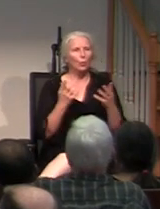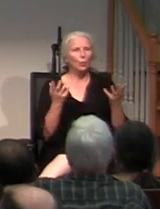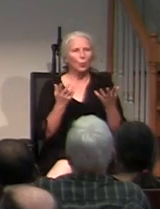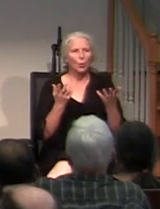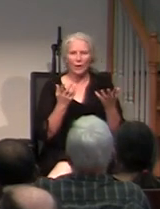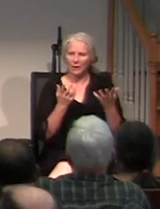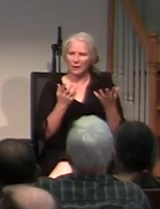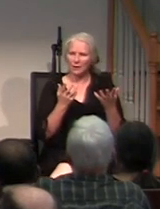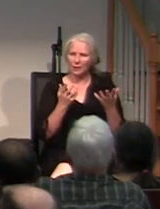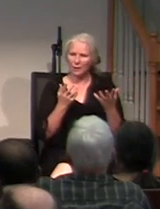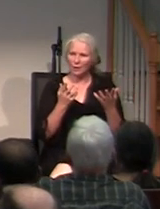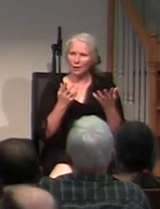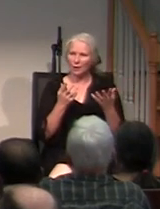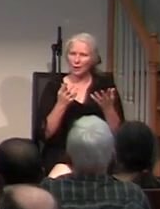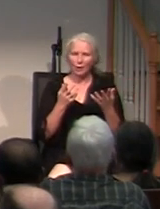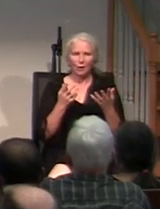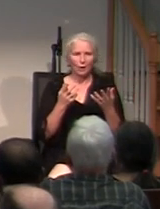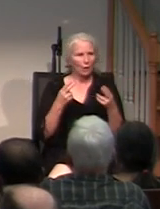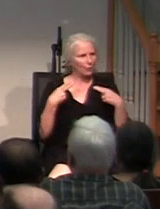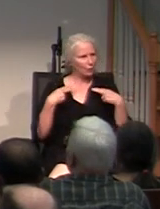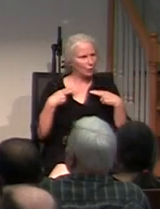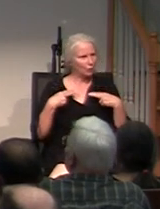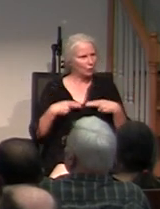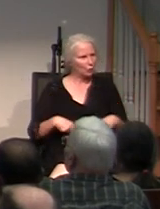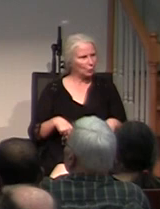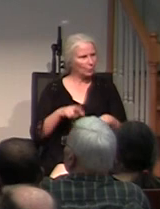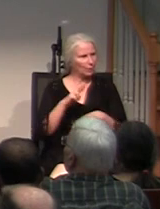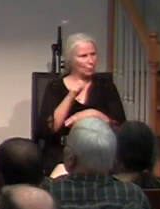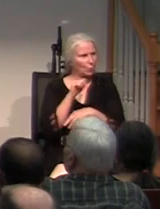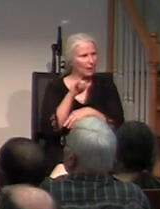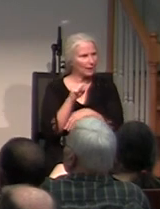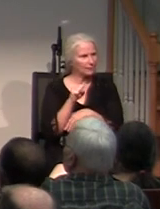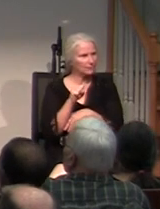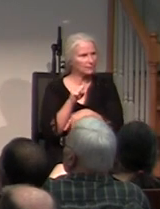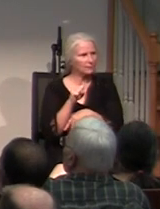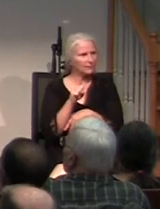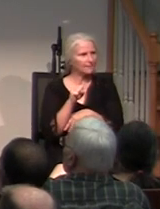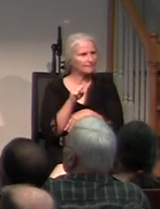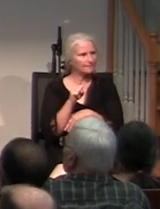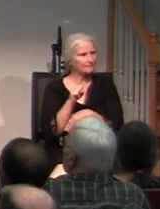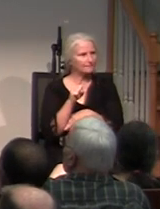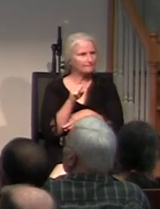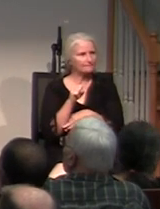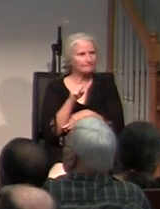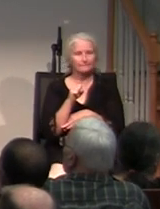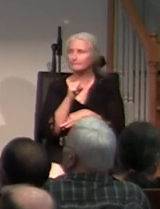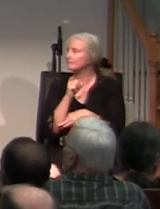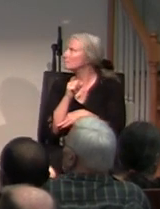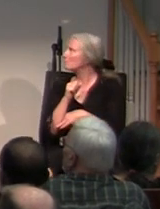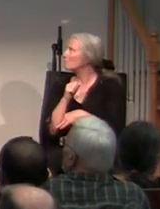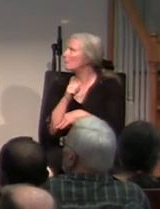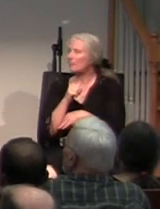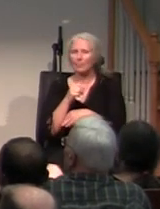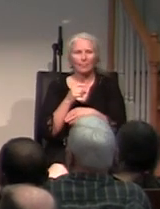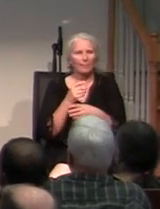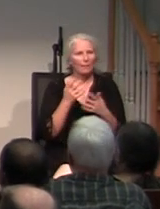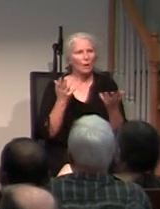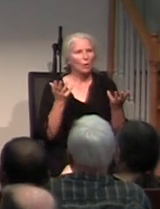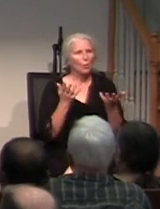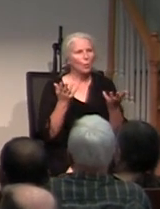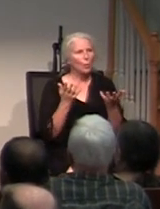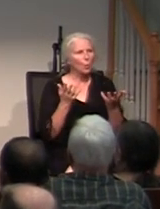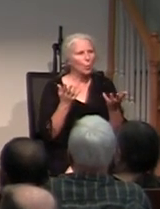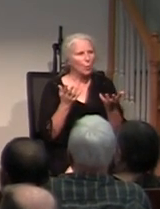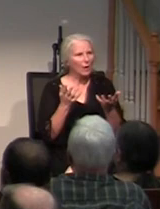rays of the Sun of Righteousness? And what is it especially that needs healing or needed